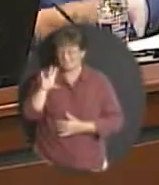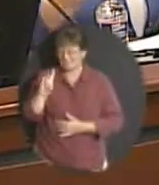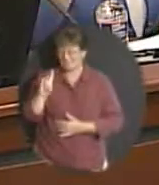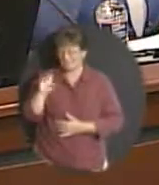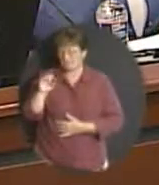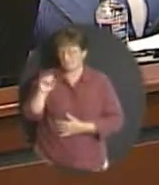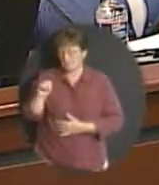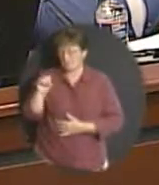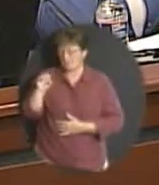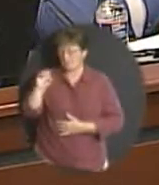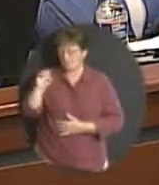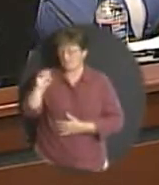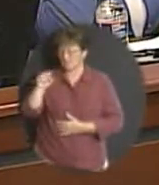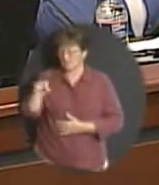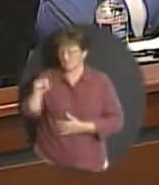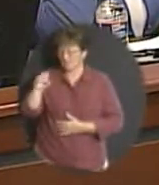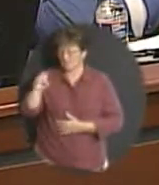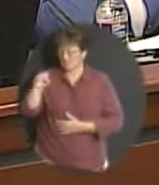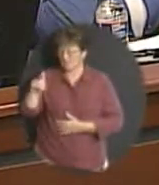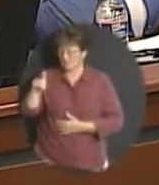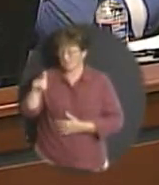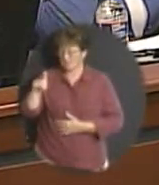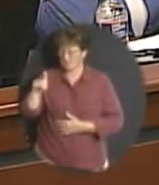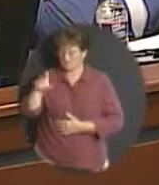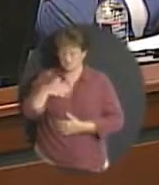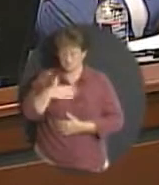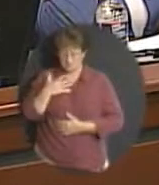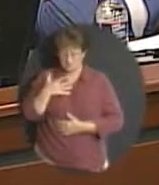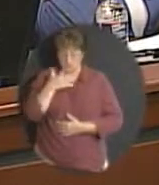7.01, approval of the PMZ installation.